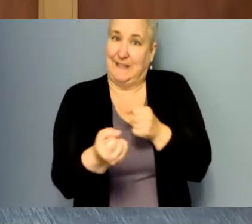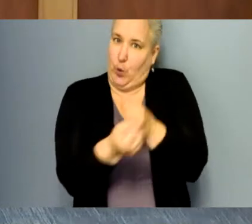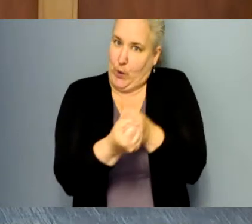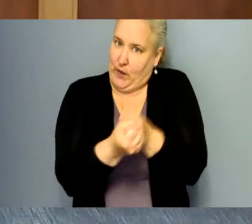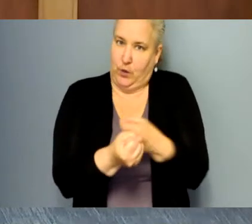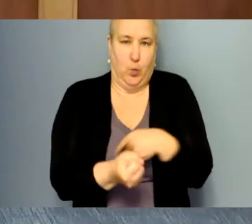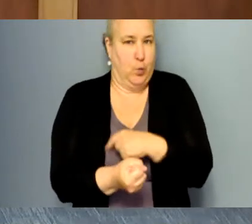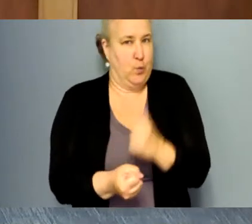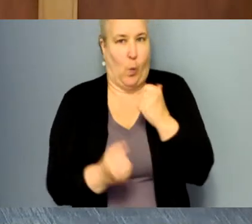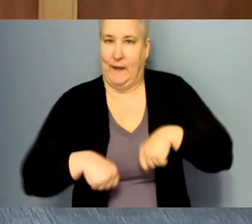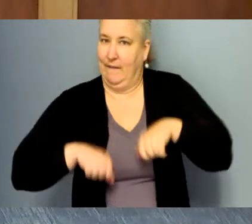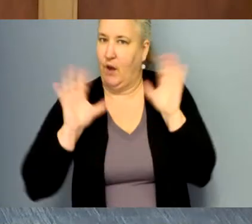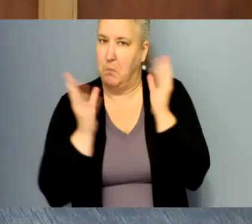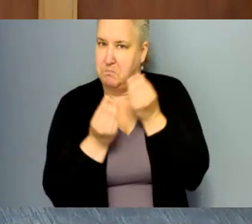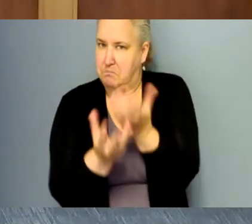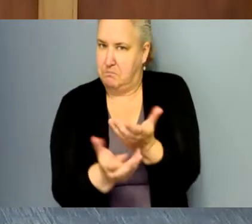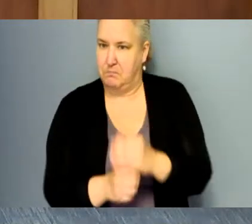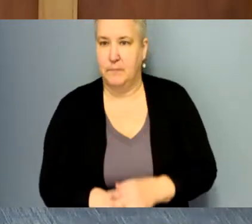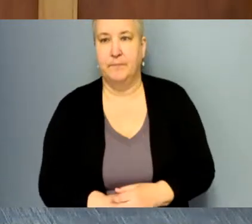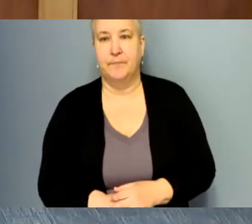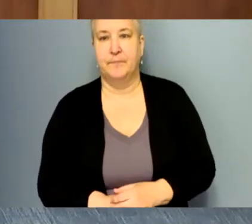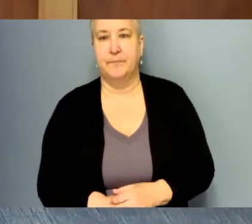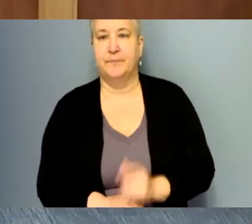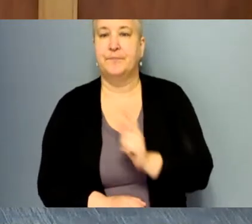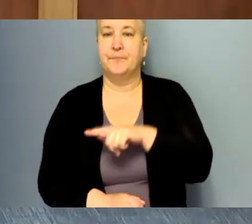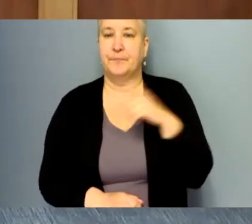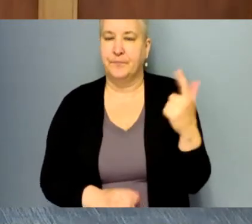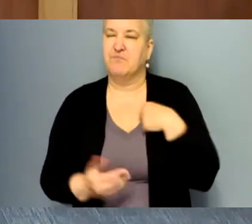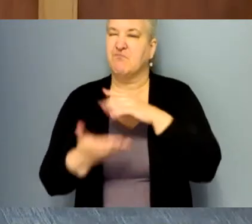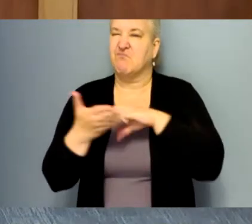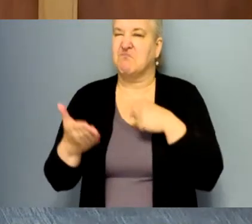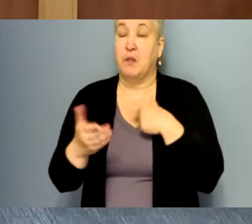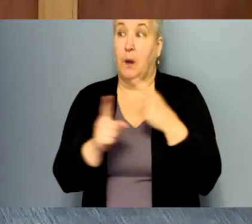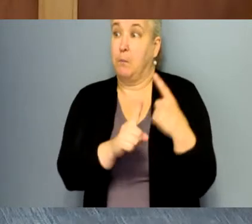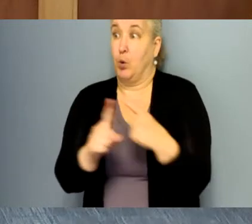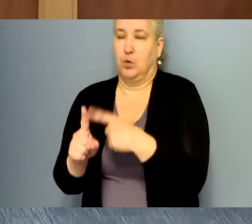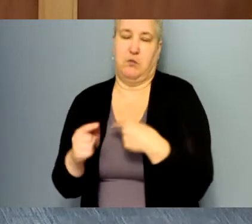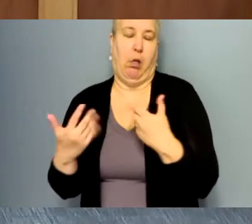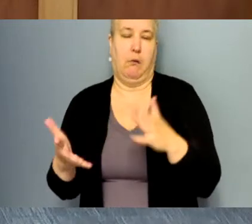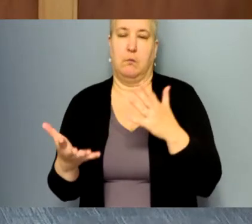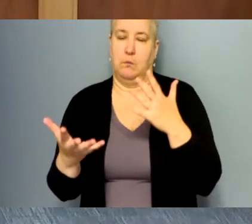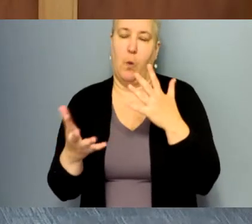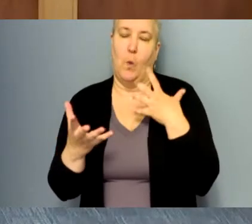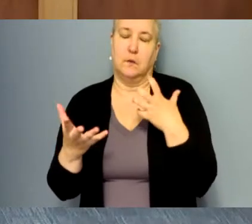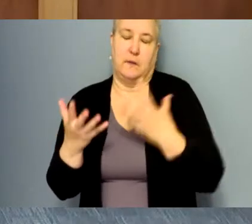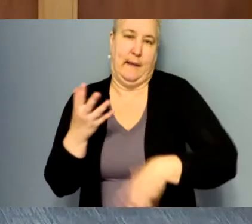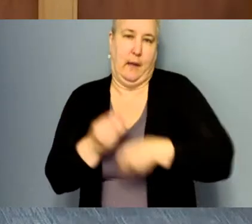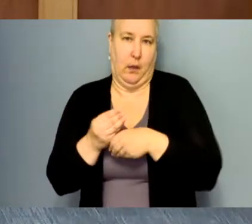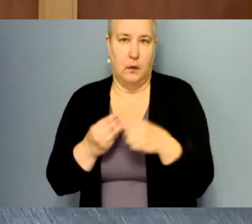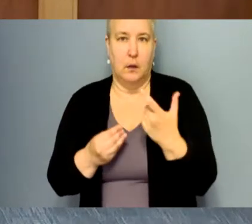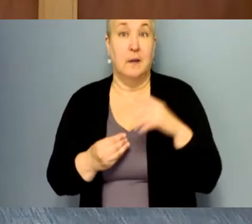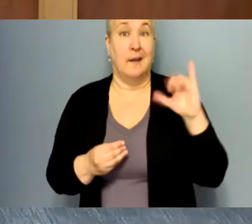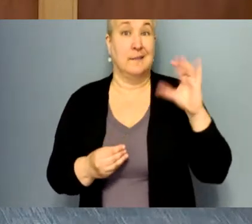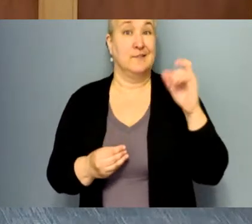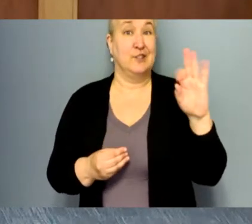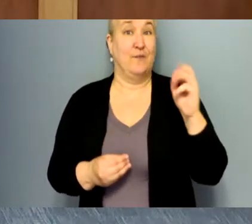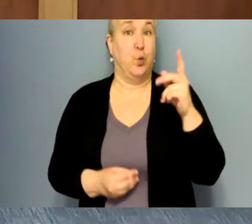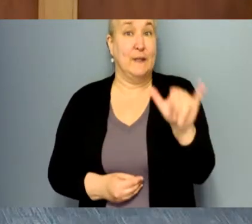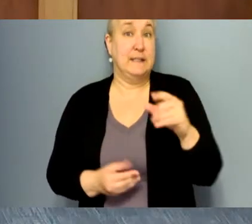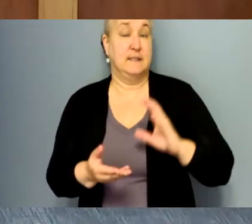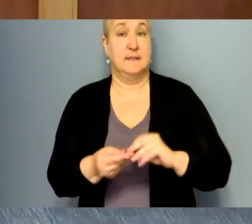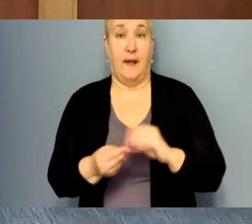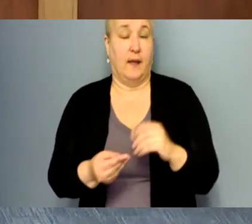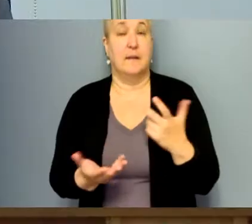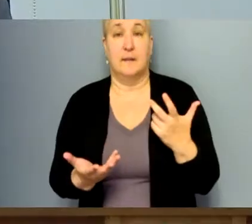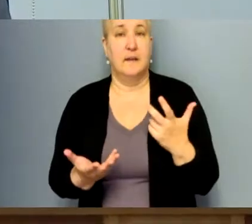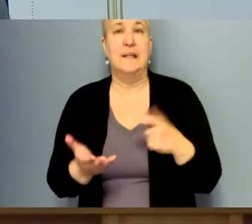up. Yeah, and obviously, echo the points have already been made. It does take, as Chief Whitney said, it